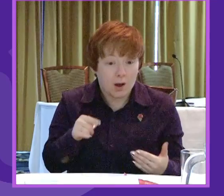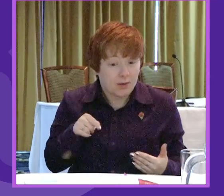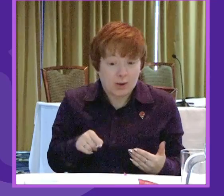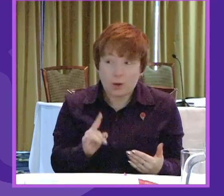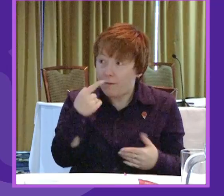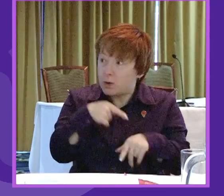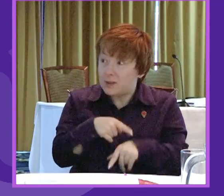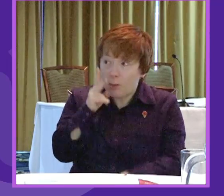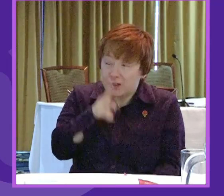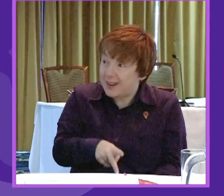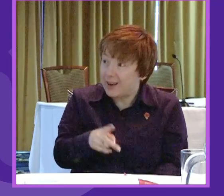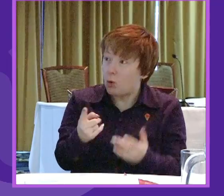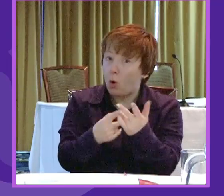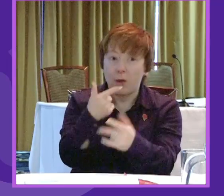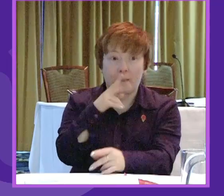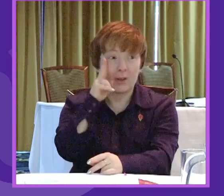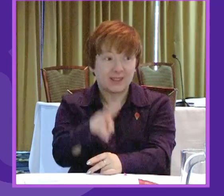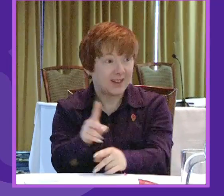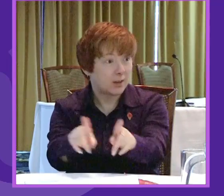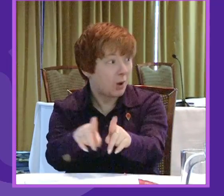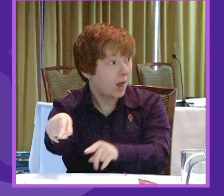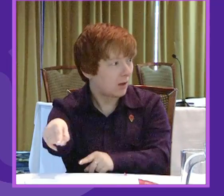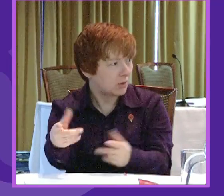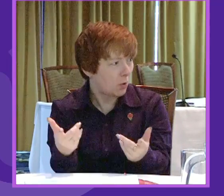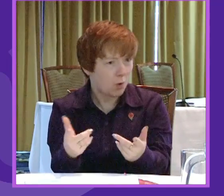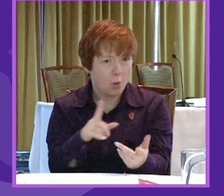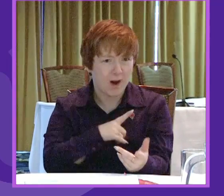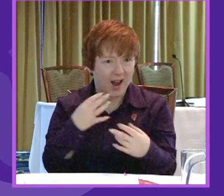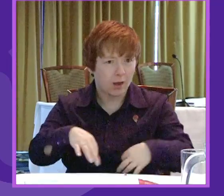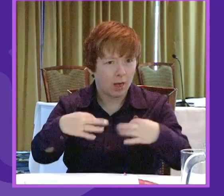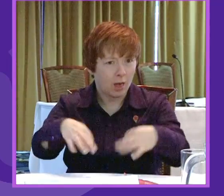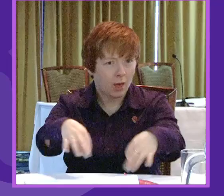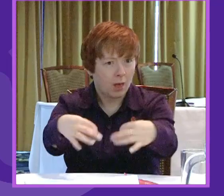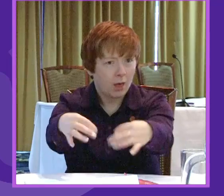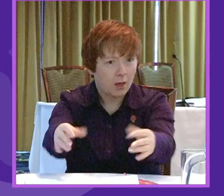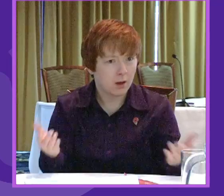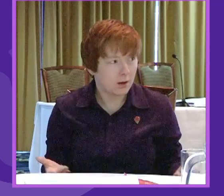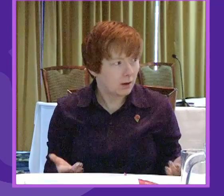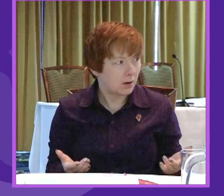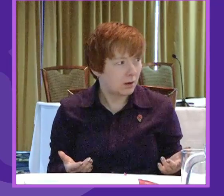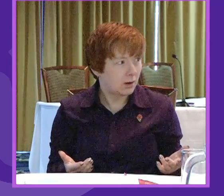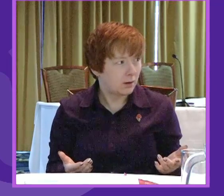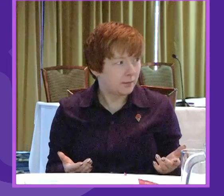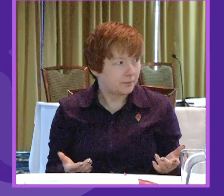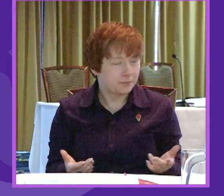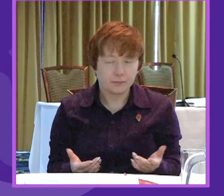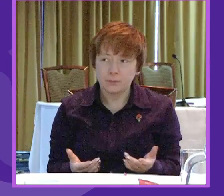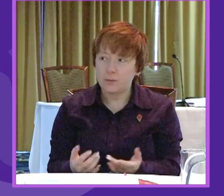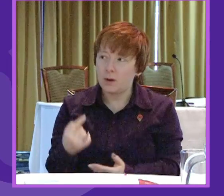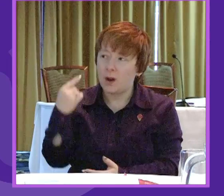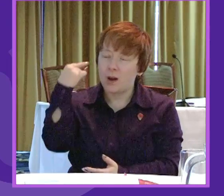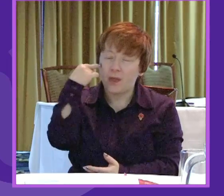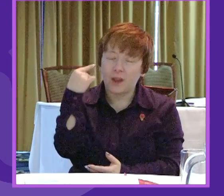other people. I wasn't the first person she'd showed this to. So I think there's so